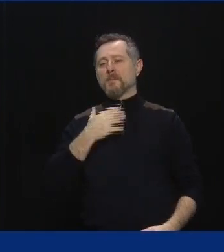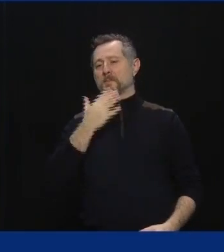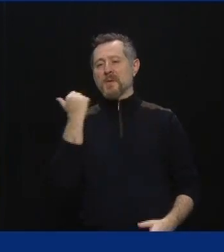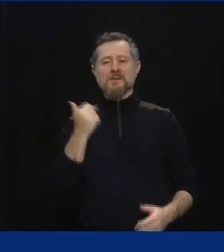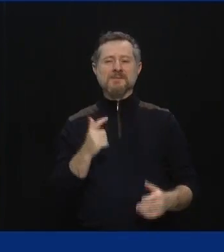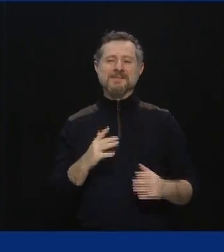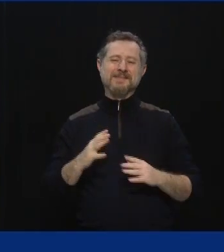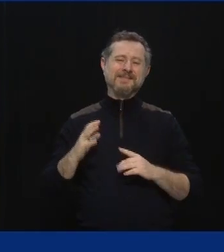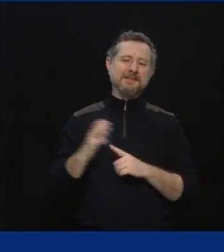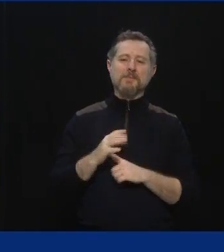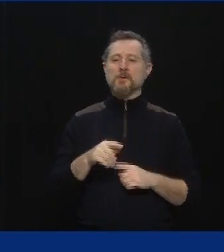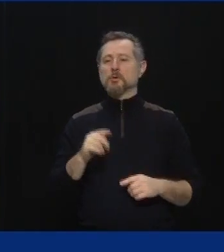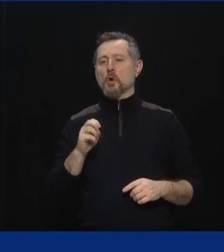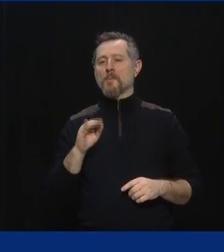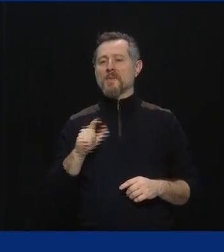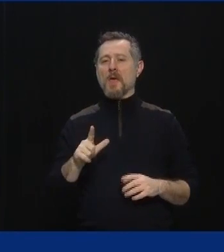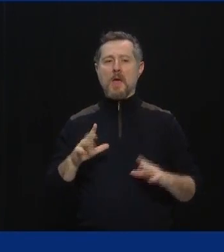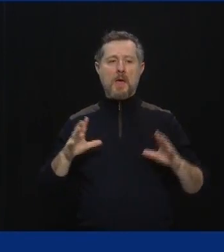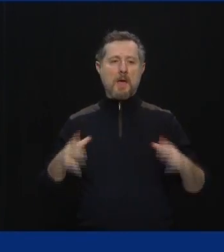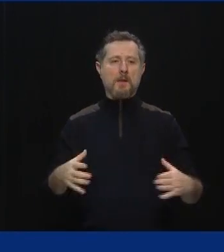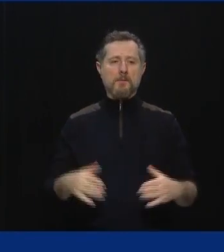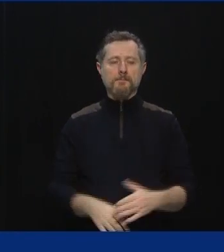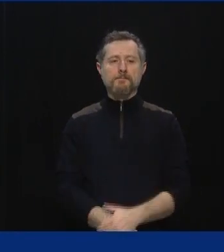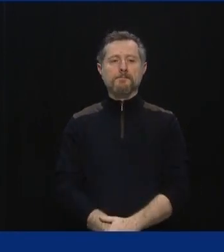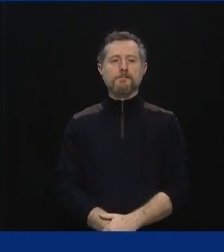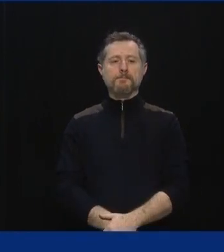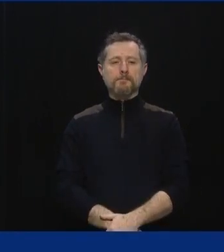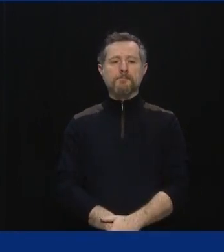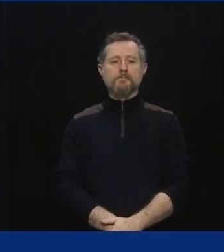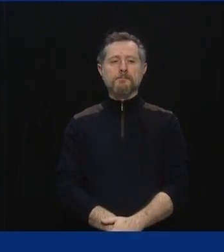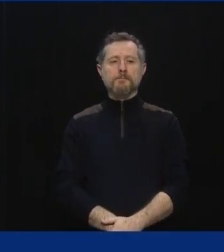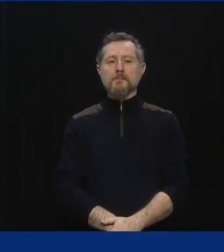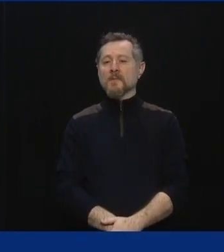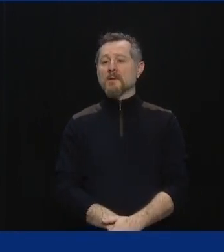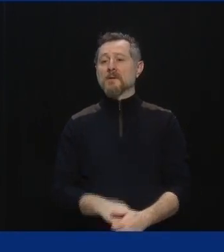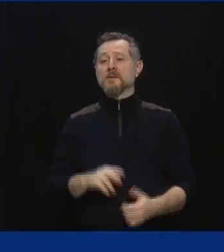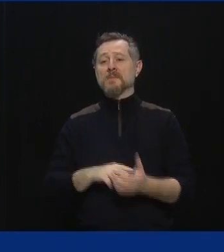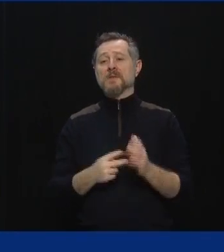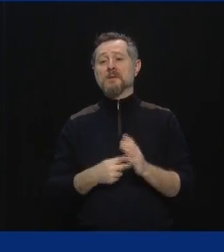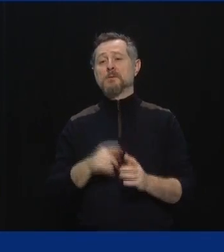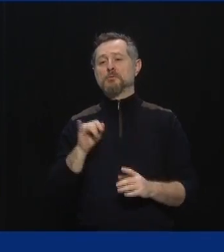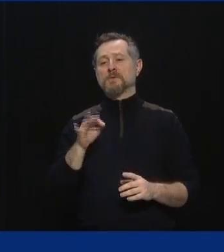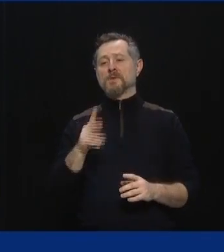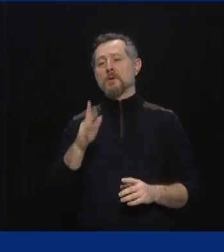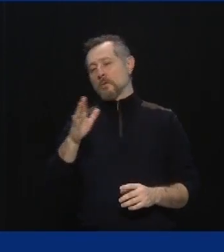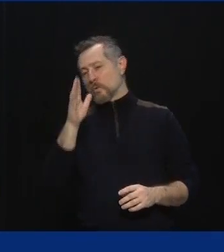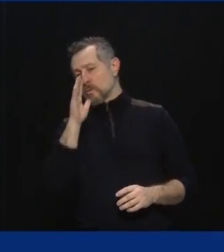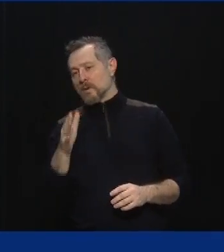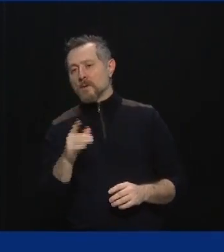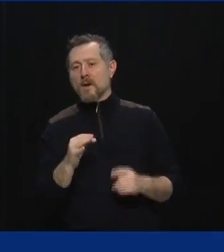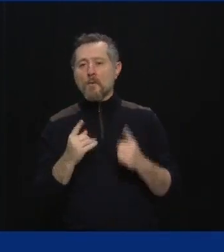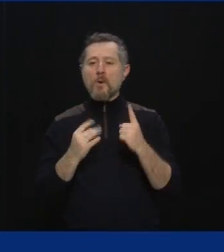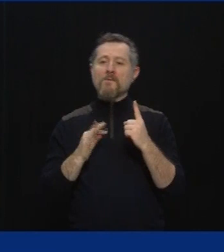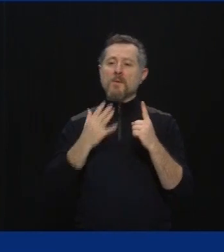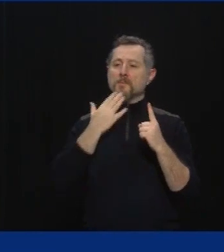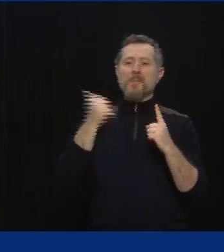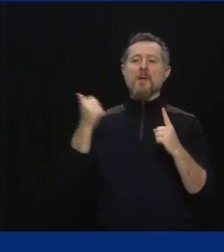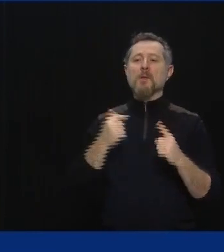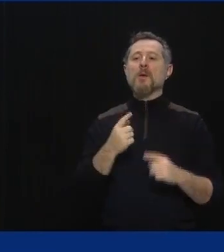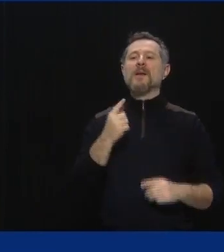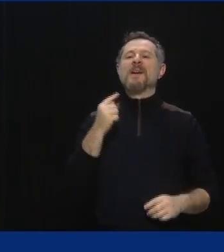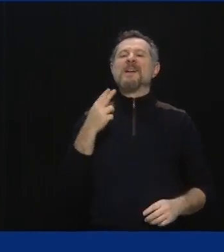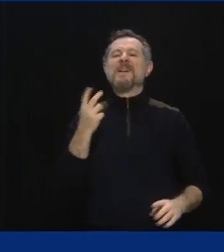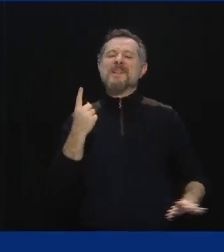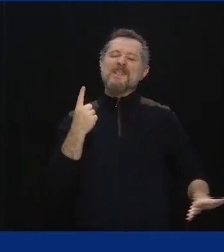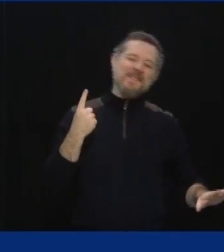terminal. It will live up to making and contributing to JFK being not just one of, but the best airport on